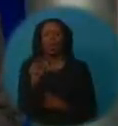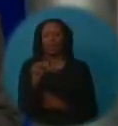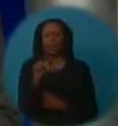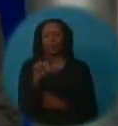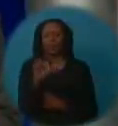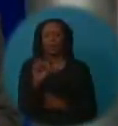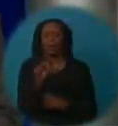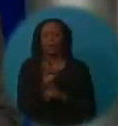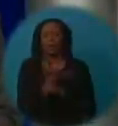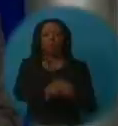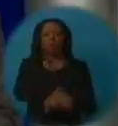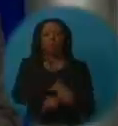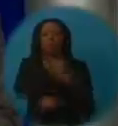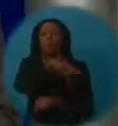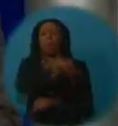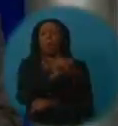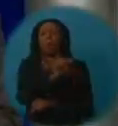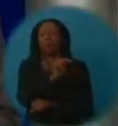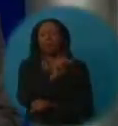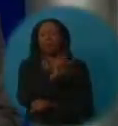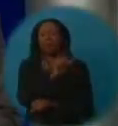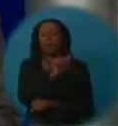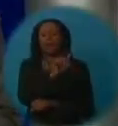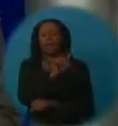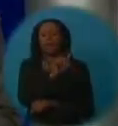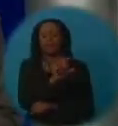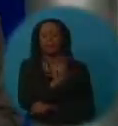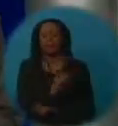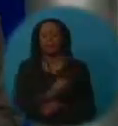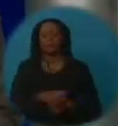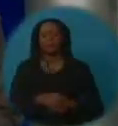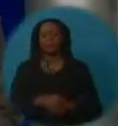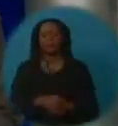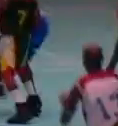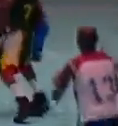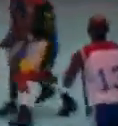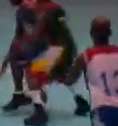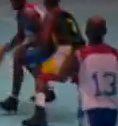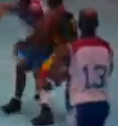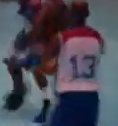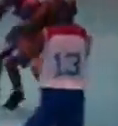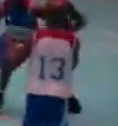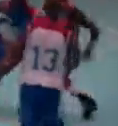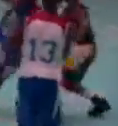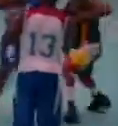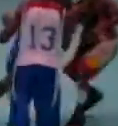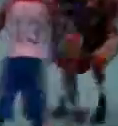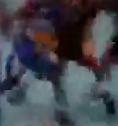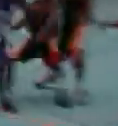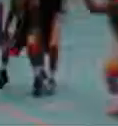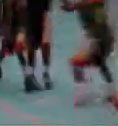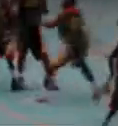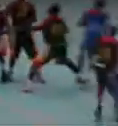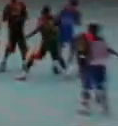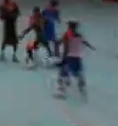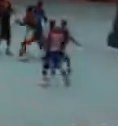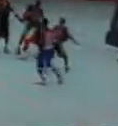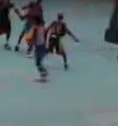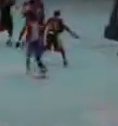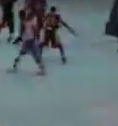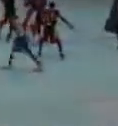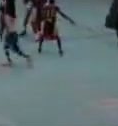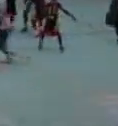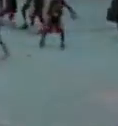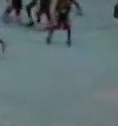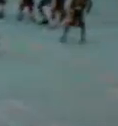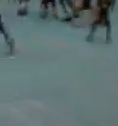spot after beating them in last night's second game at the Wildy Gym. Cavs were leading 23-15 at the end of the first quarter, but here